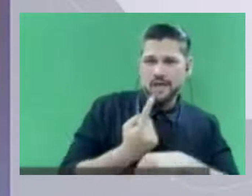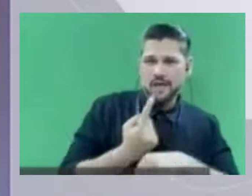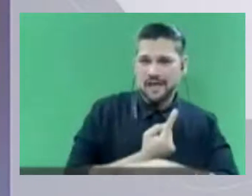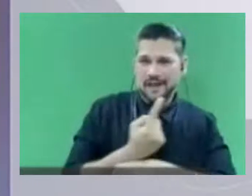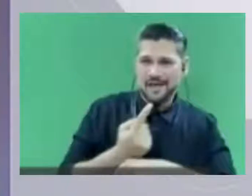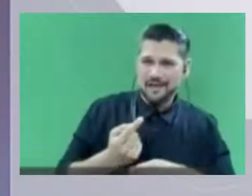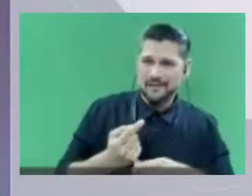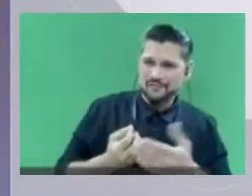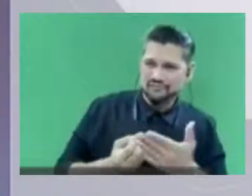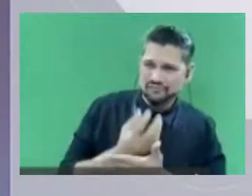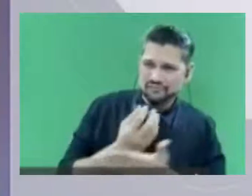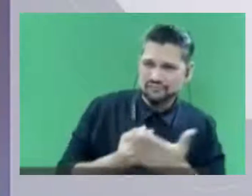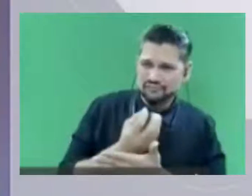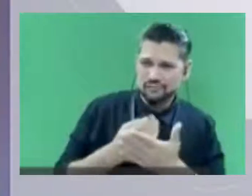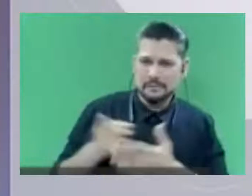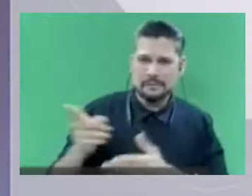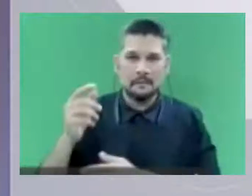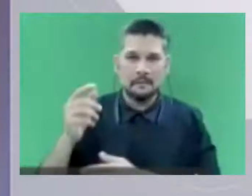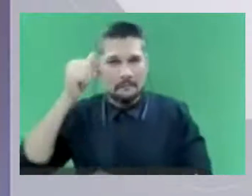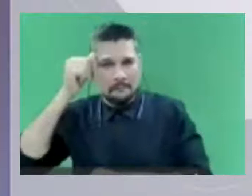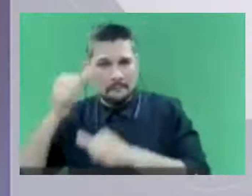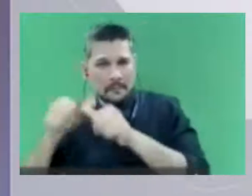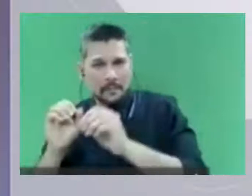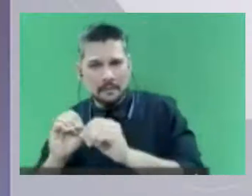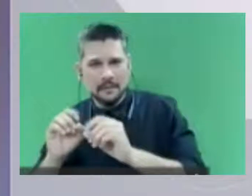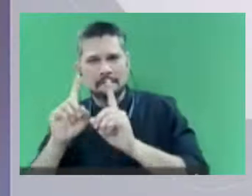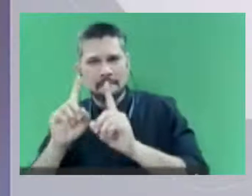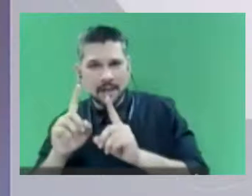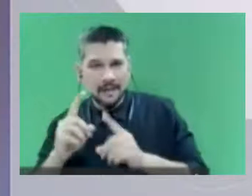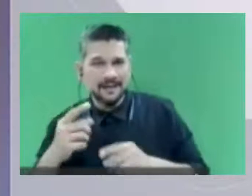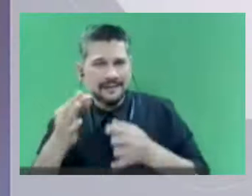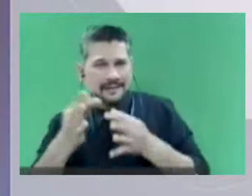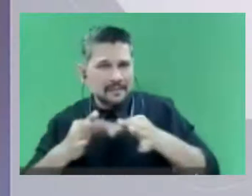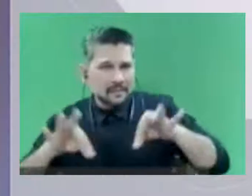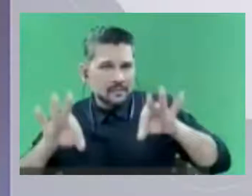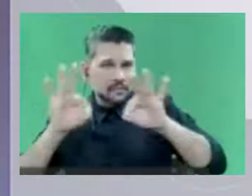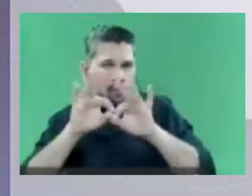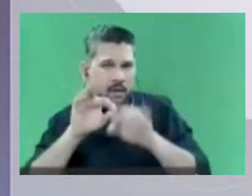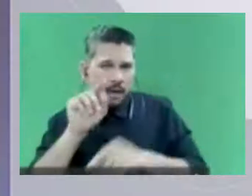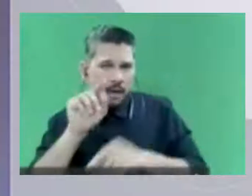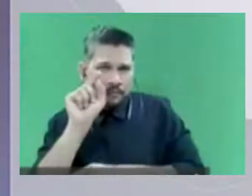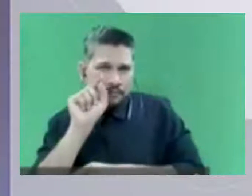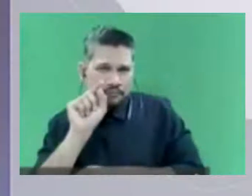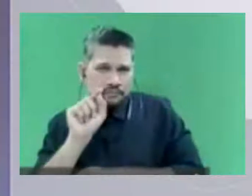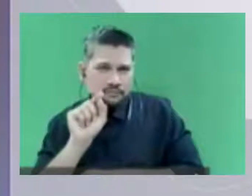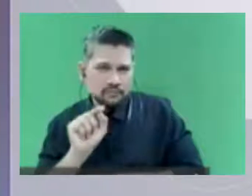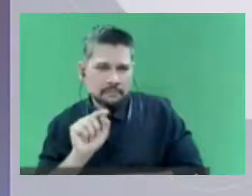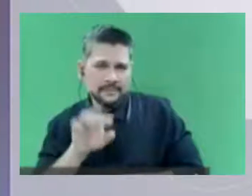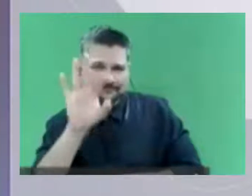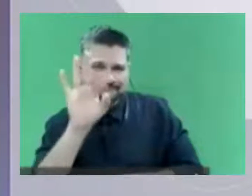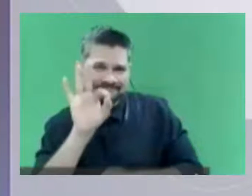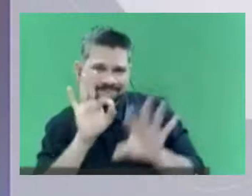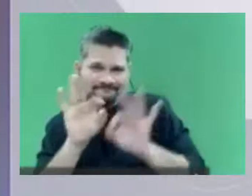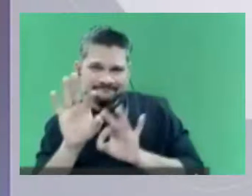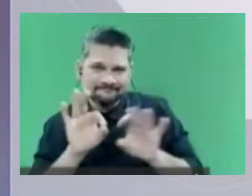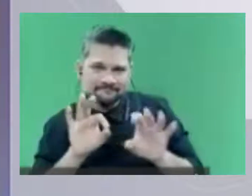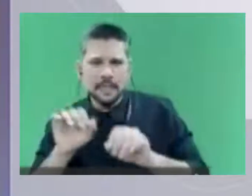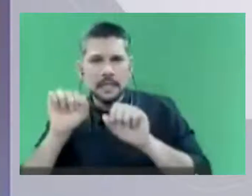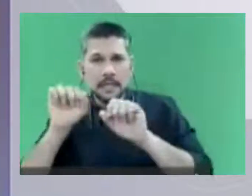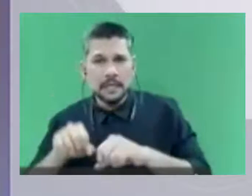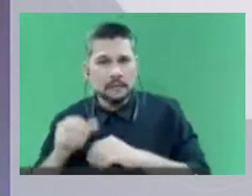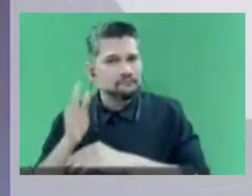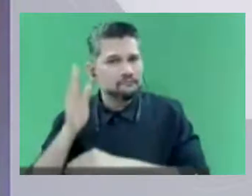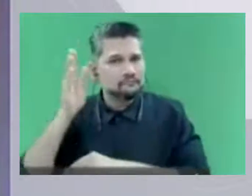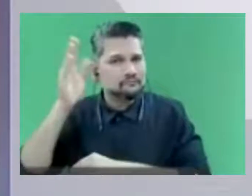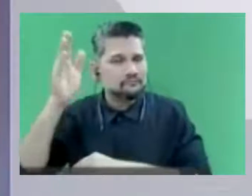take what is relevant to you, think what you can do in a small way so that in the years to come, it will be implemented in a